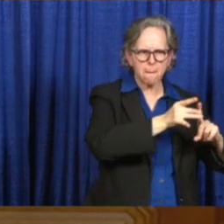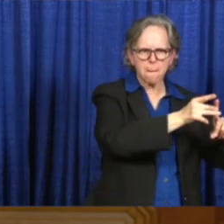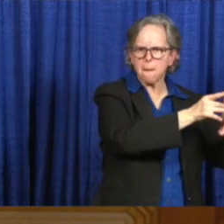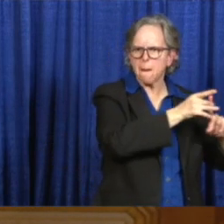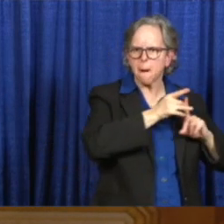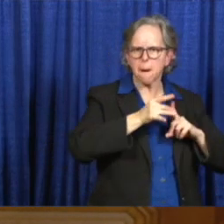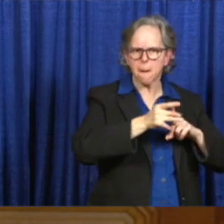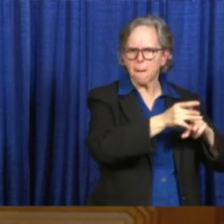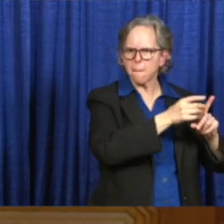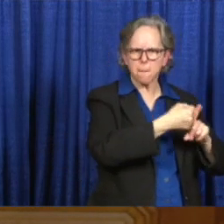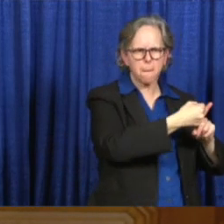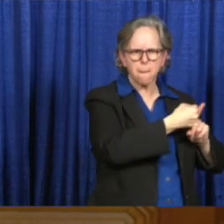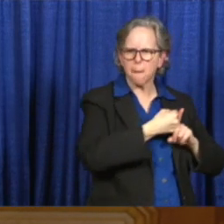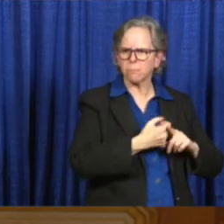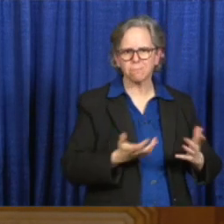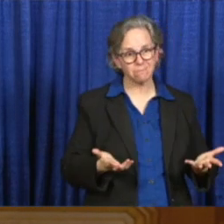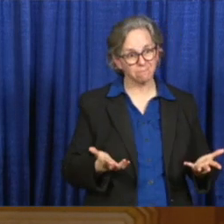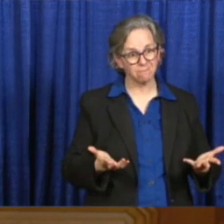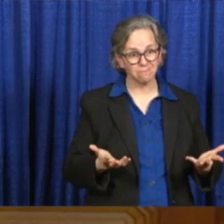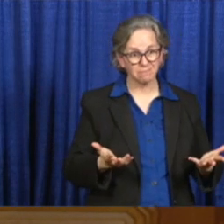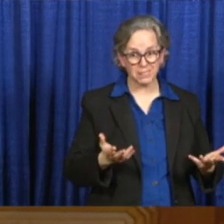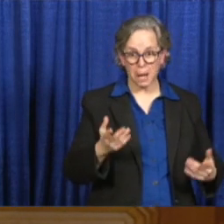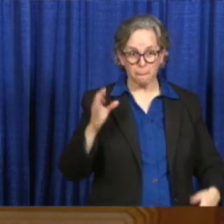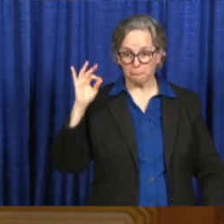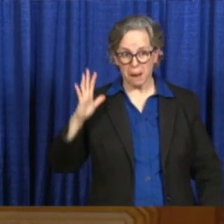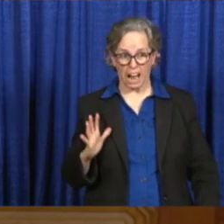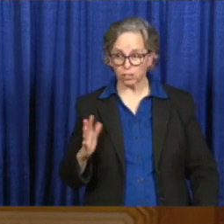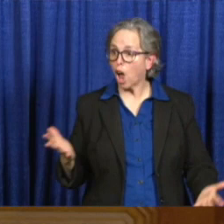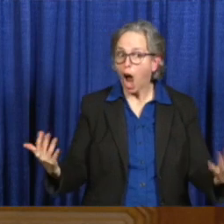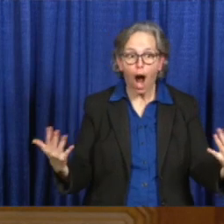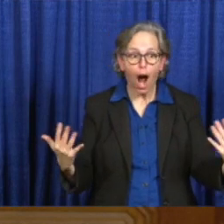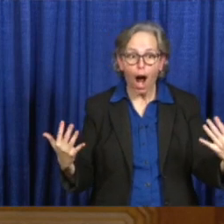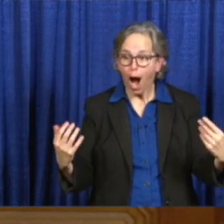Any pastor who brings people together